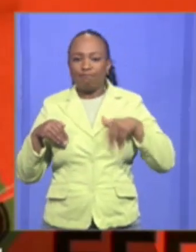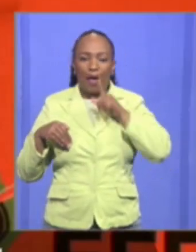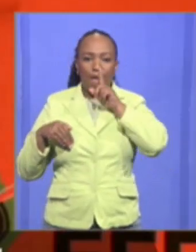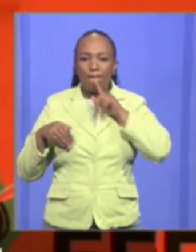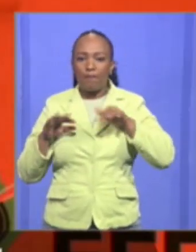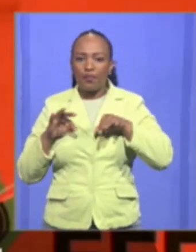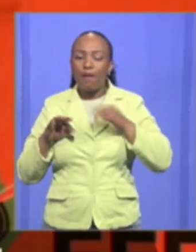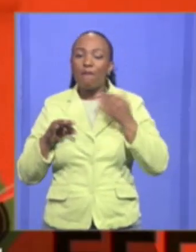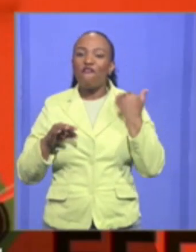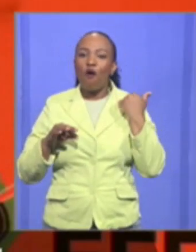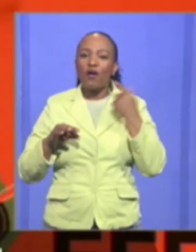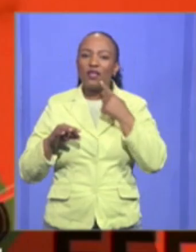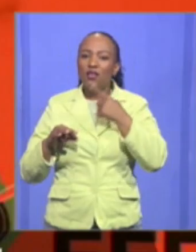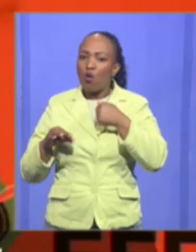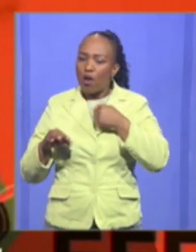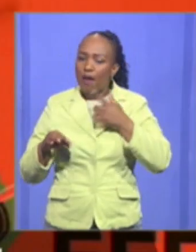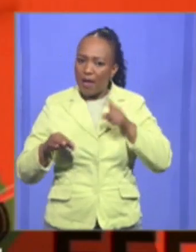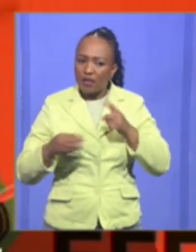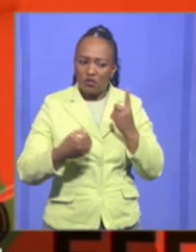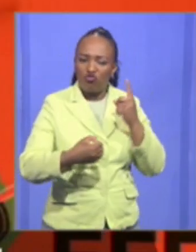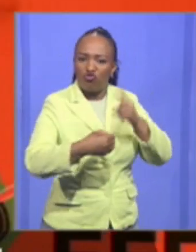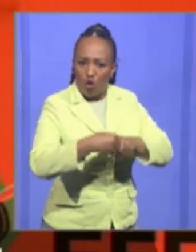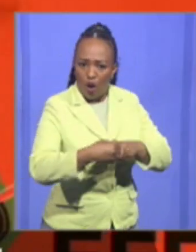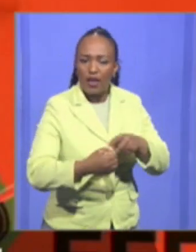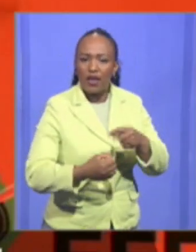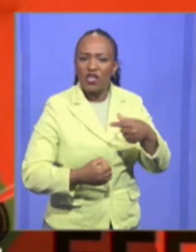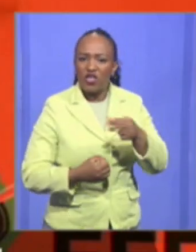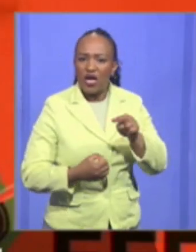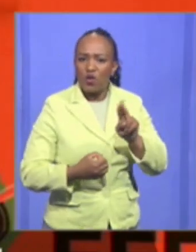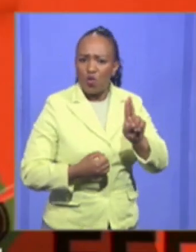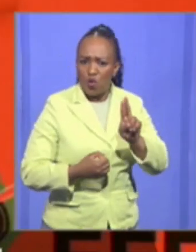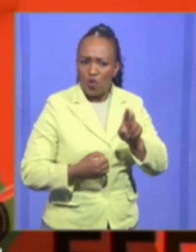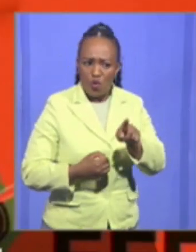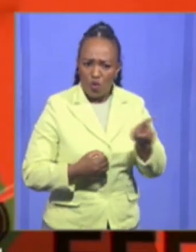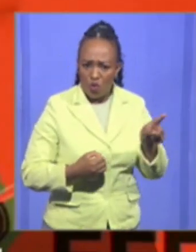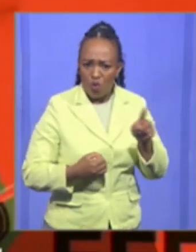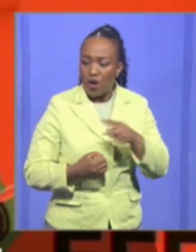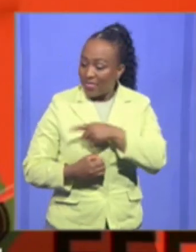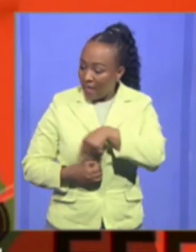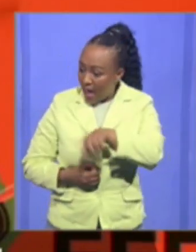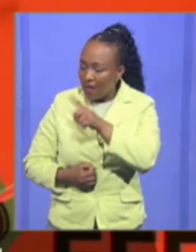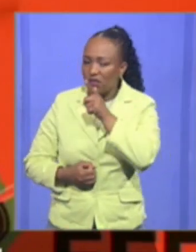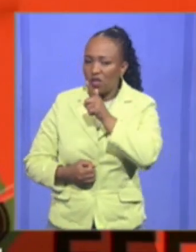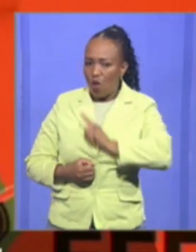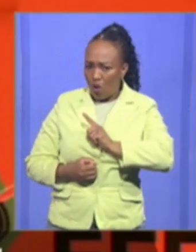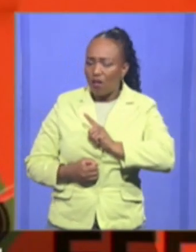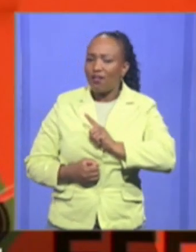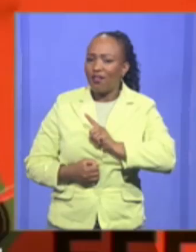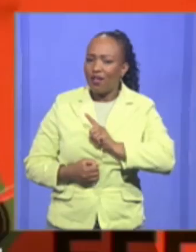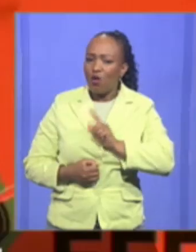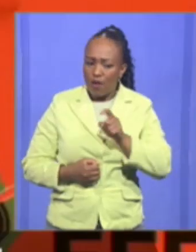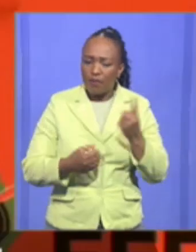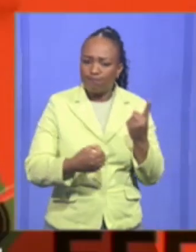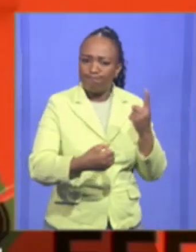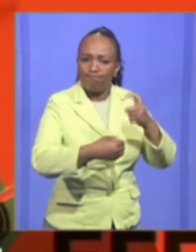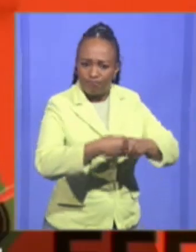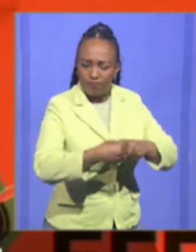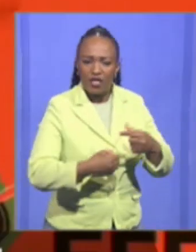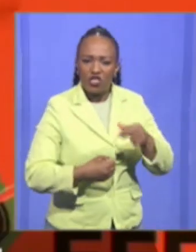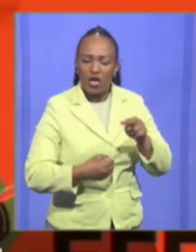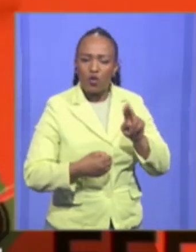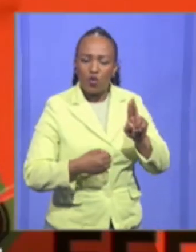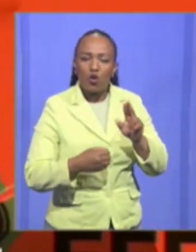must join the GNU. They said to us that we must join the GNU, the DA